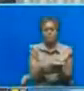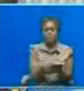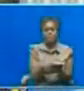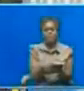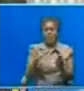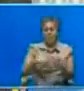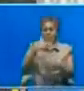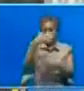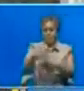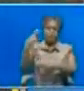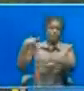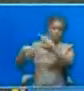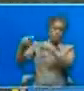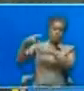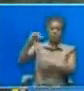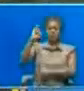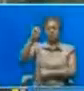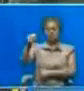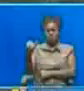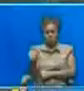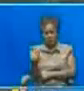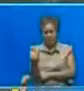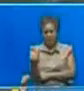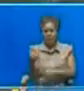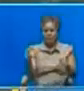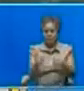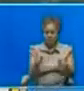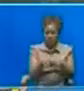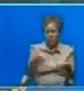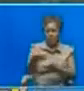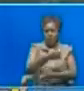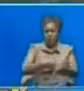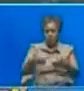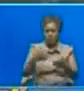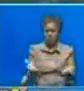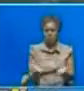The next review is scheduled for July unless shocks hit the economy.